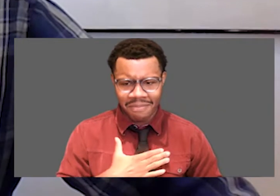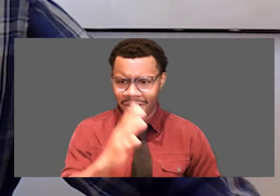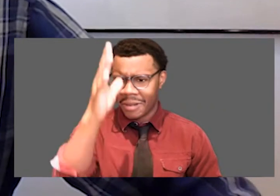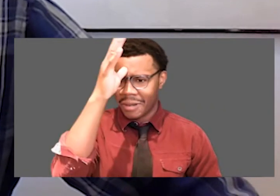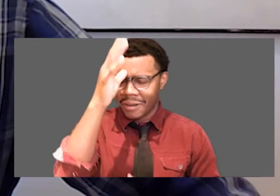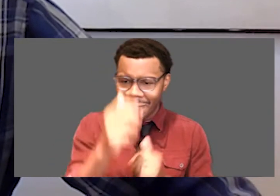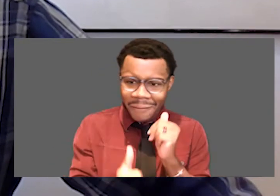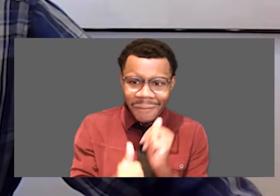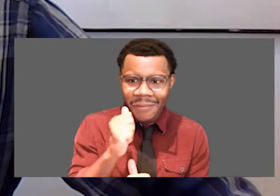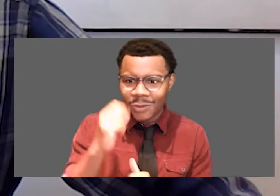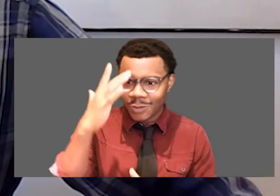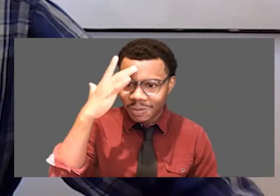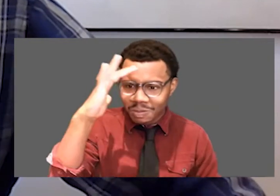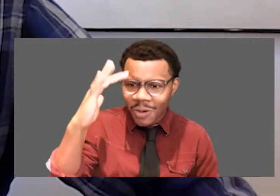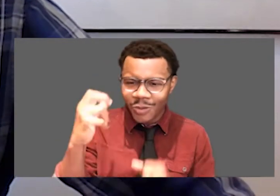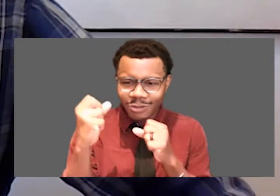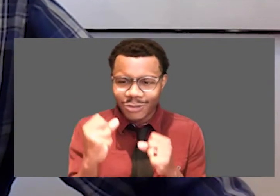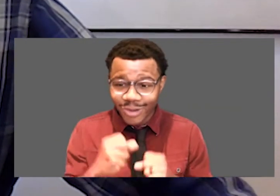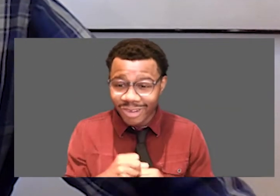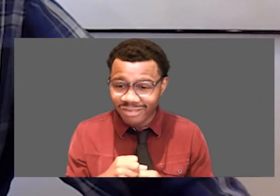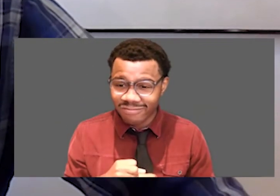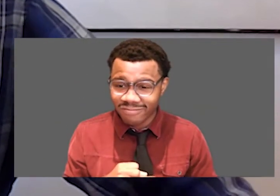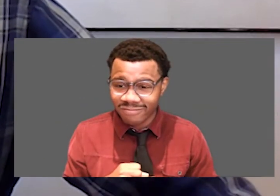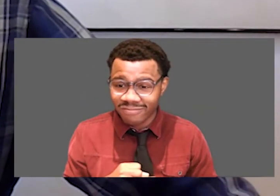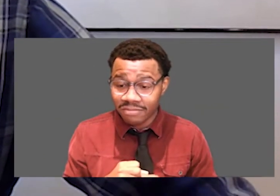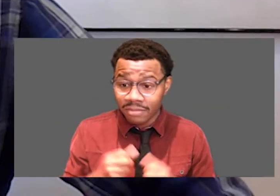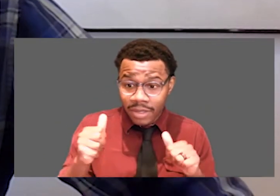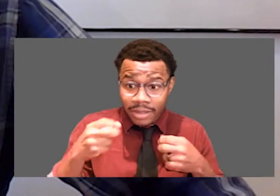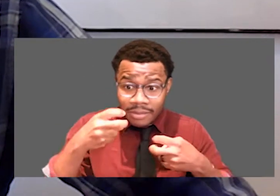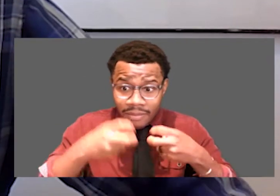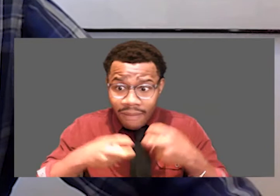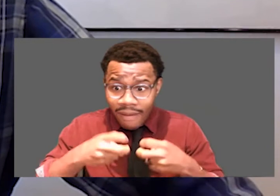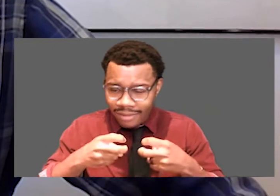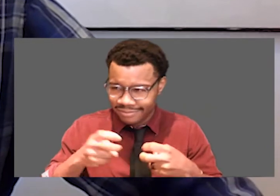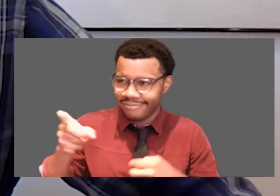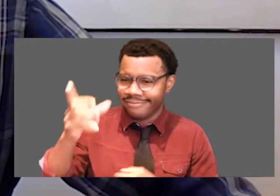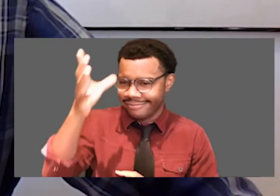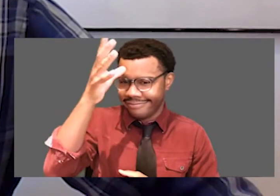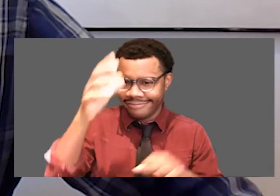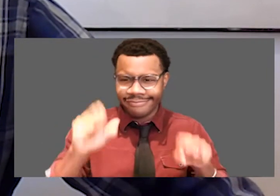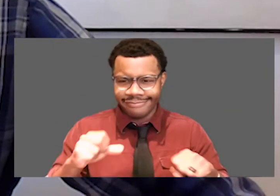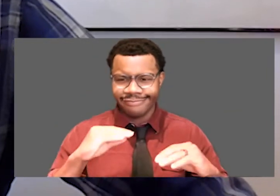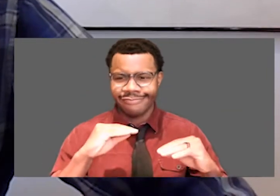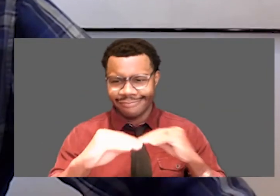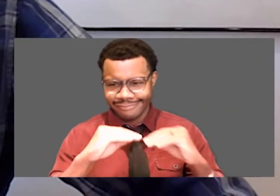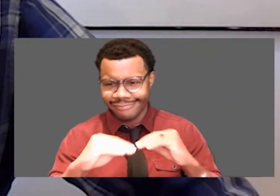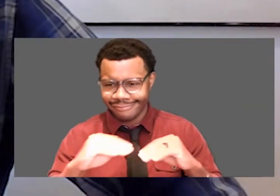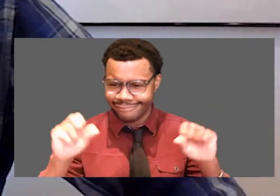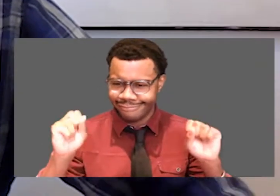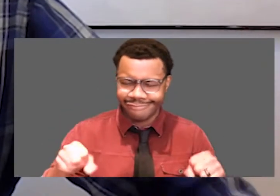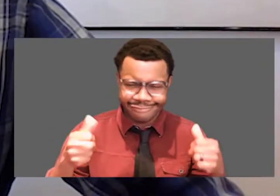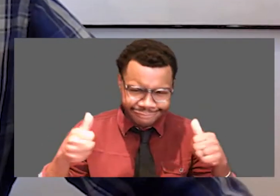strongest person on earth. A fixer of all problems, big and small. That he